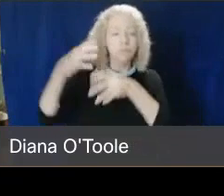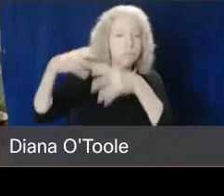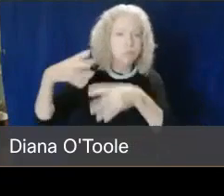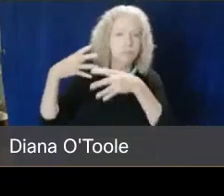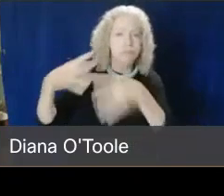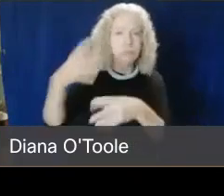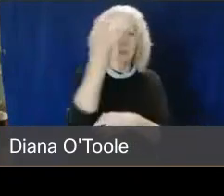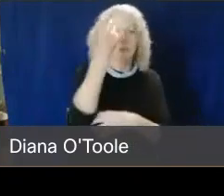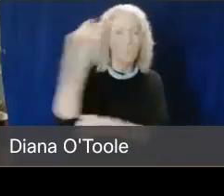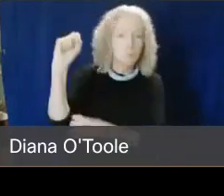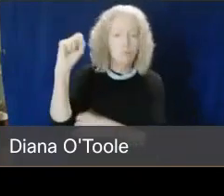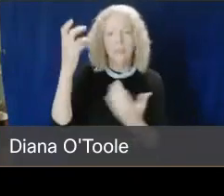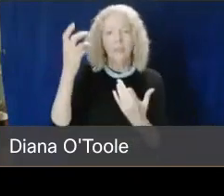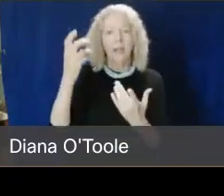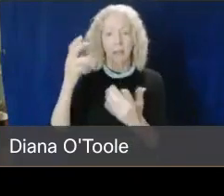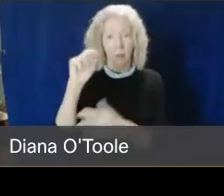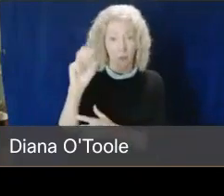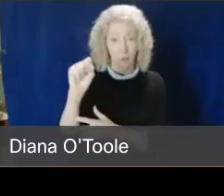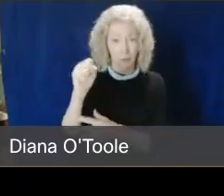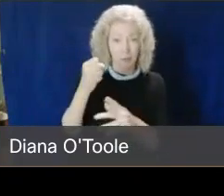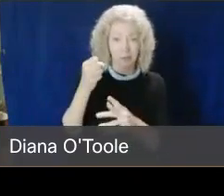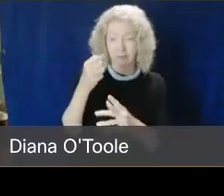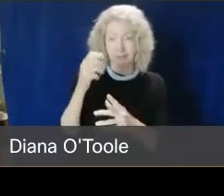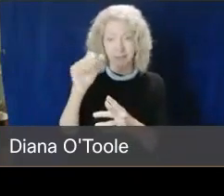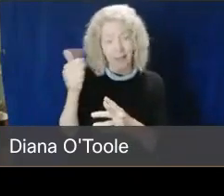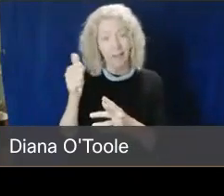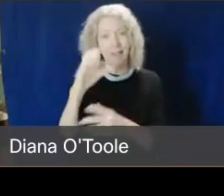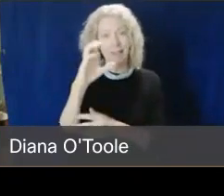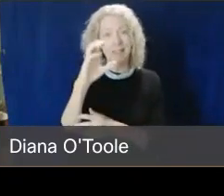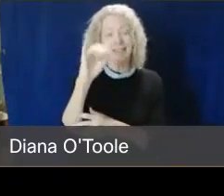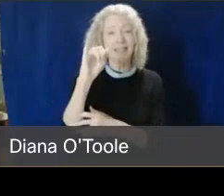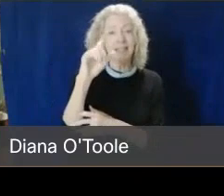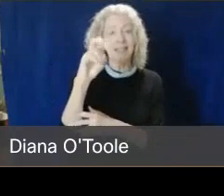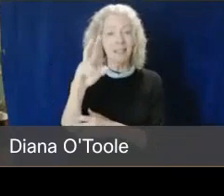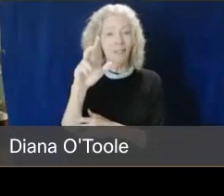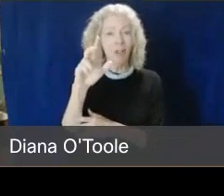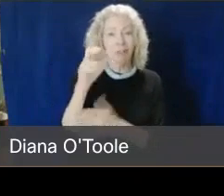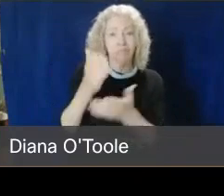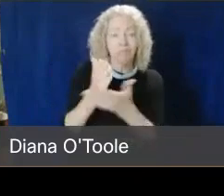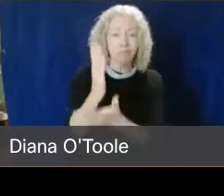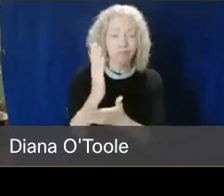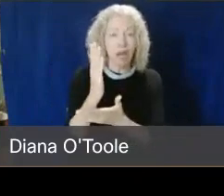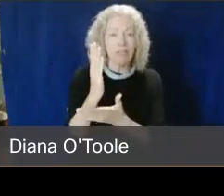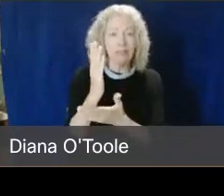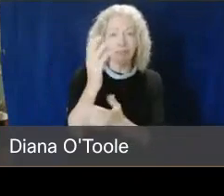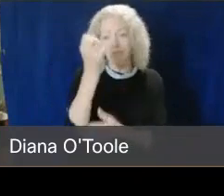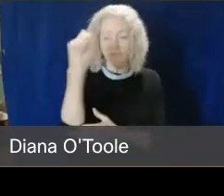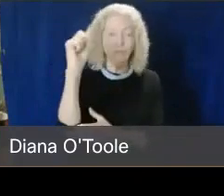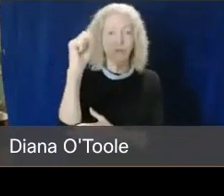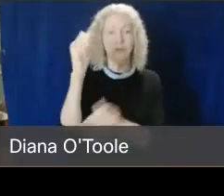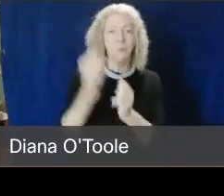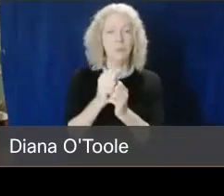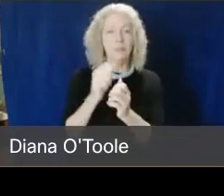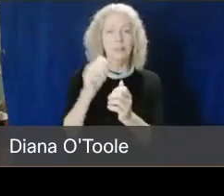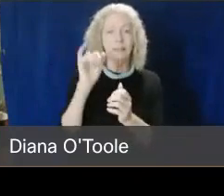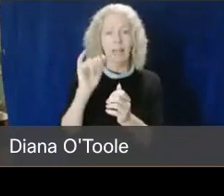up around that and a civil rights movement with the energy and the same